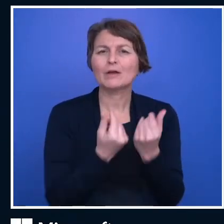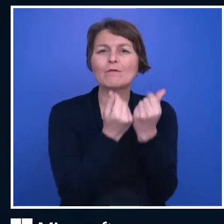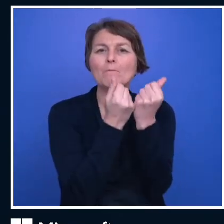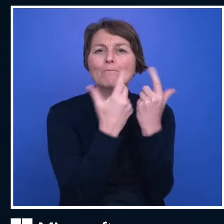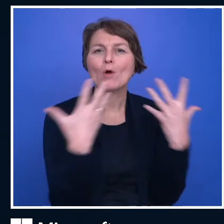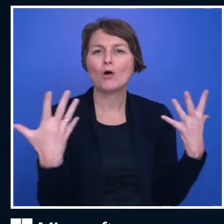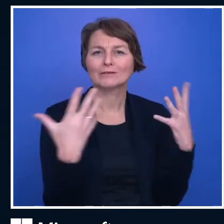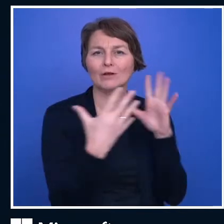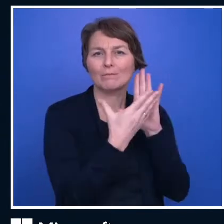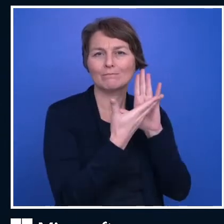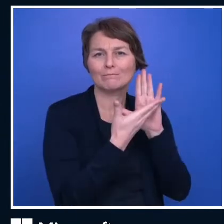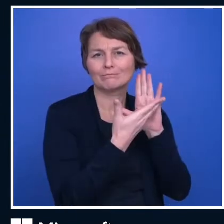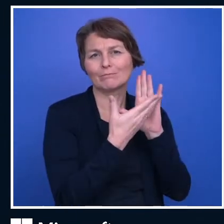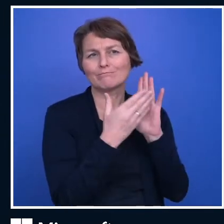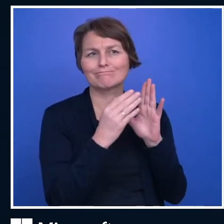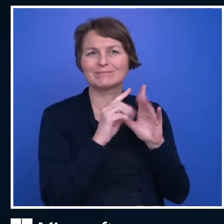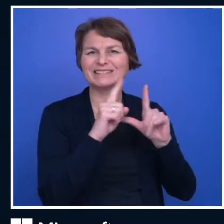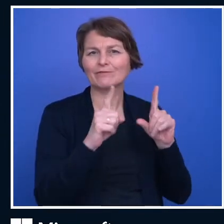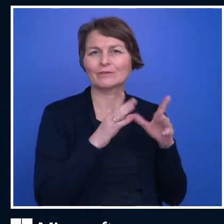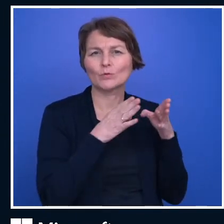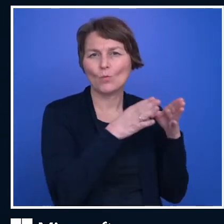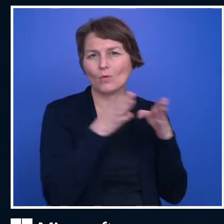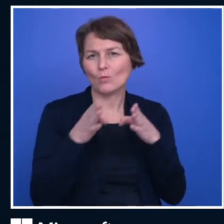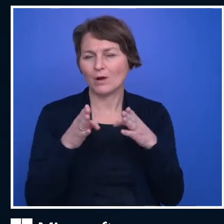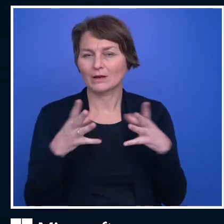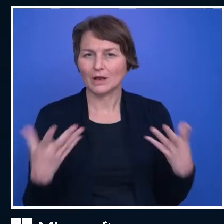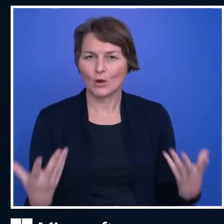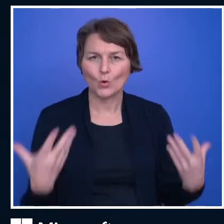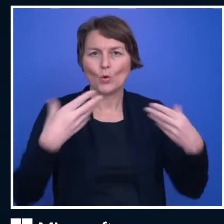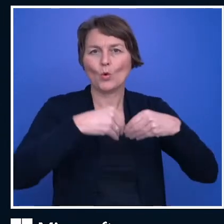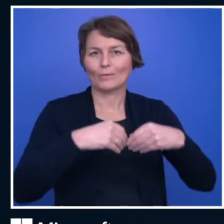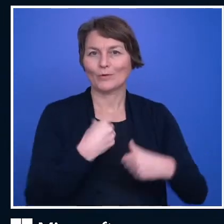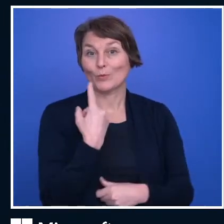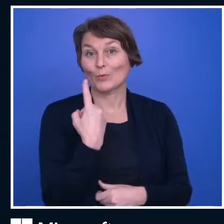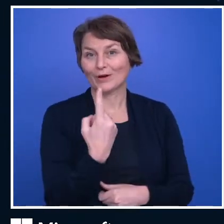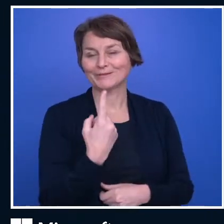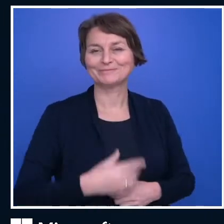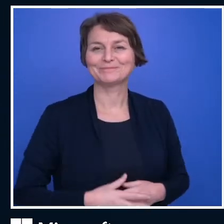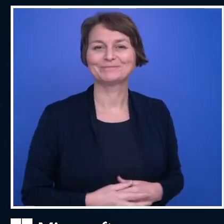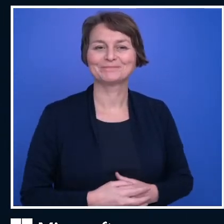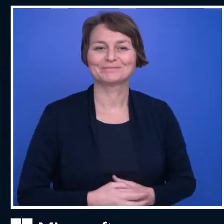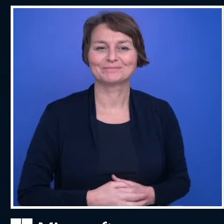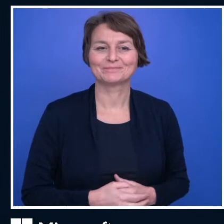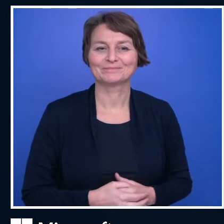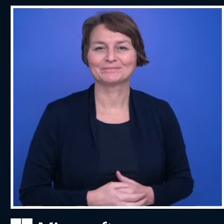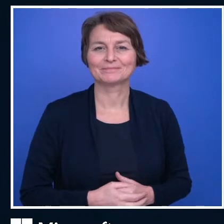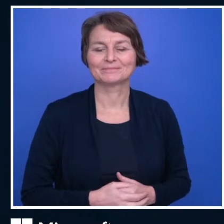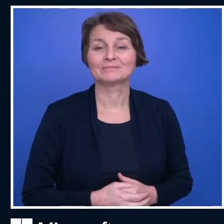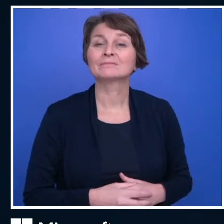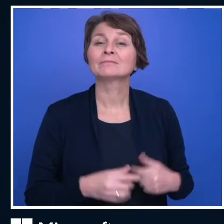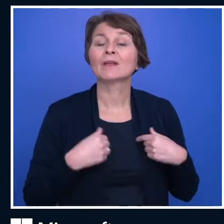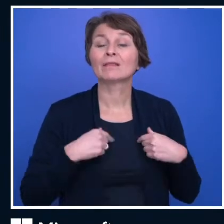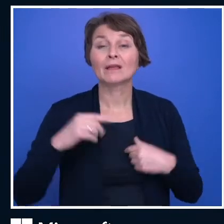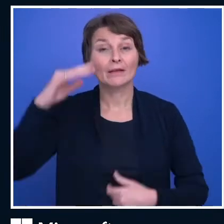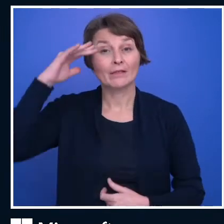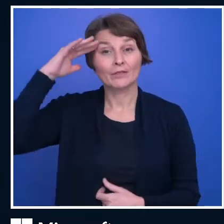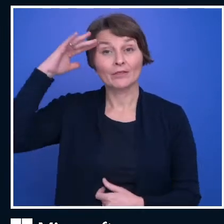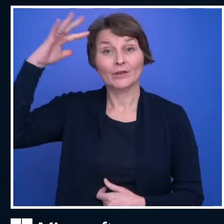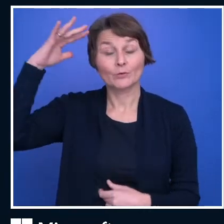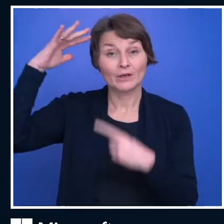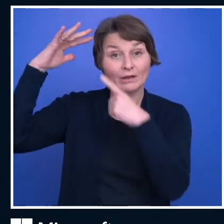models. It's what we are doing in terms of theory, but I also think that in terms of